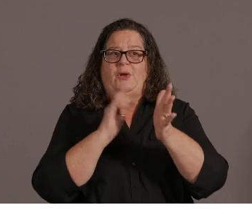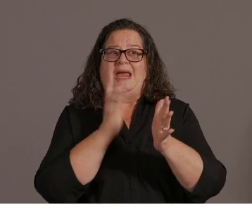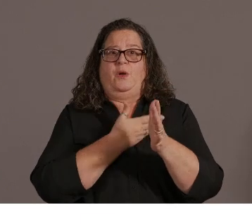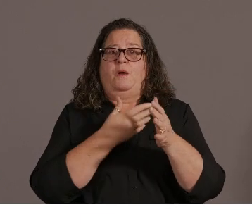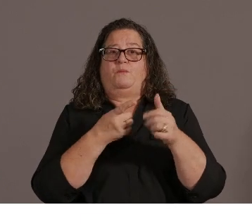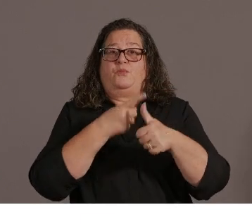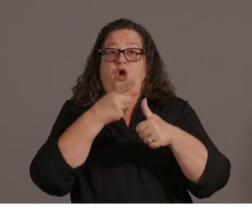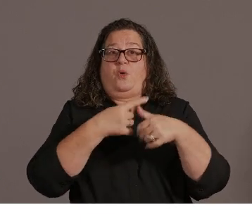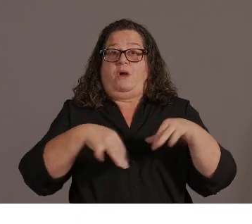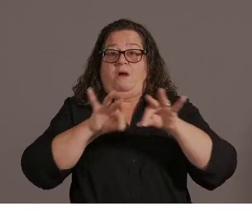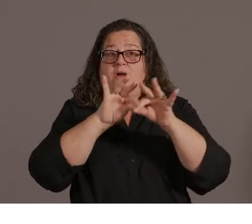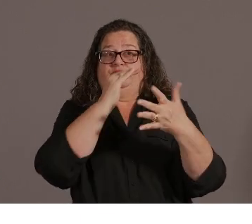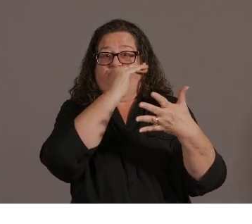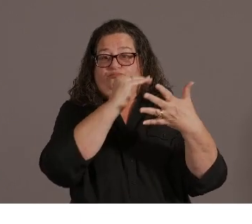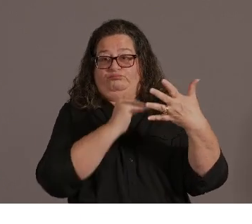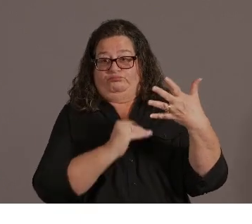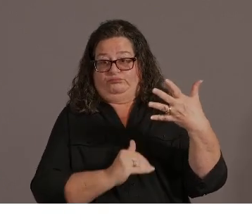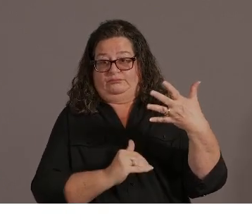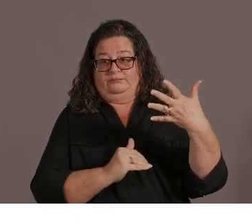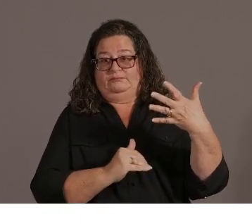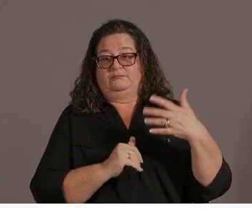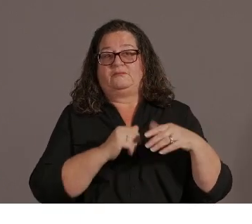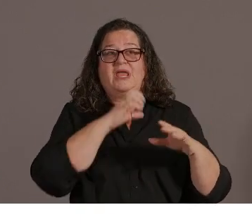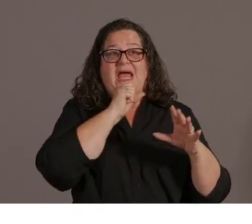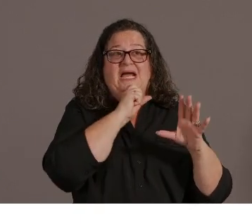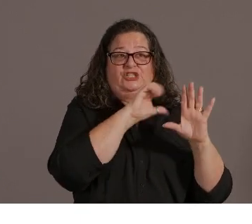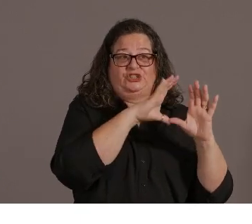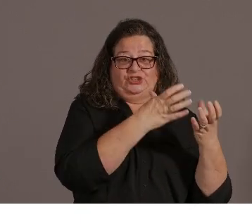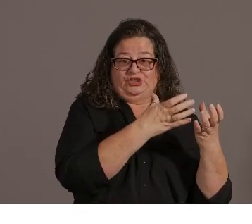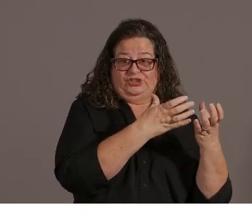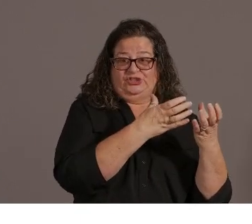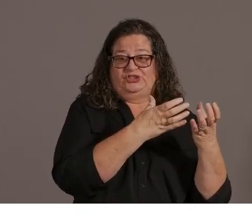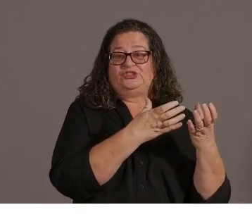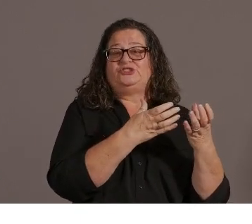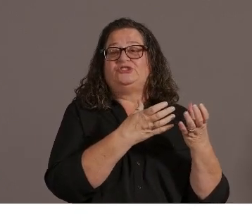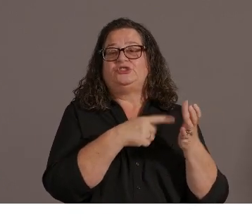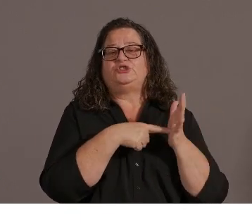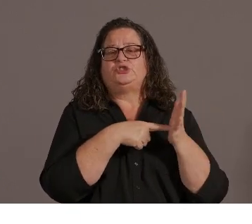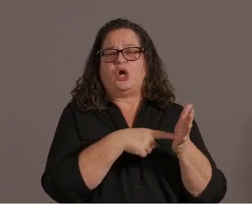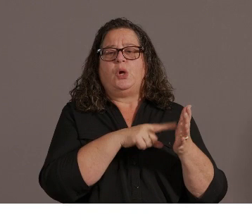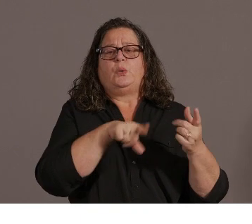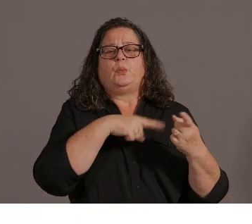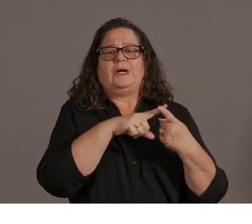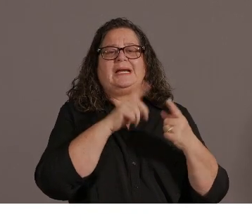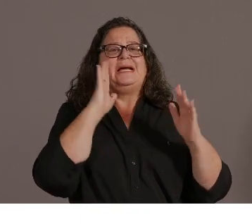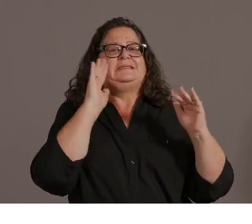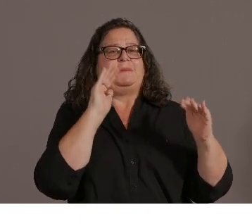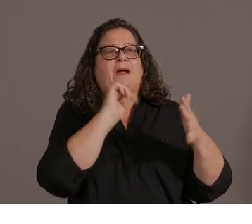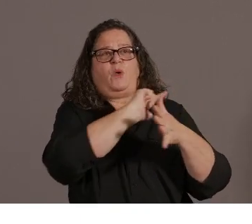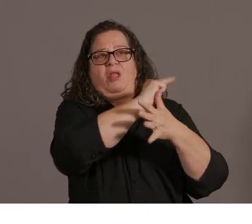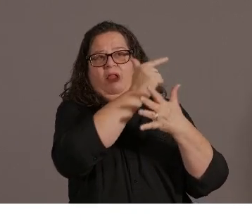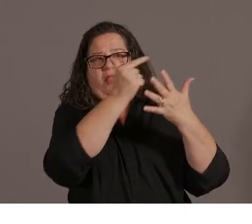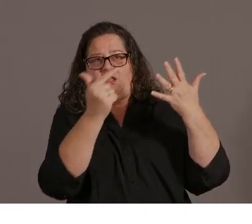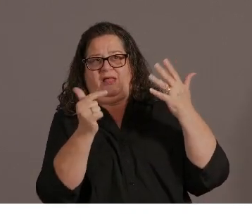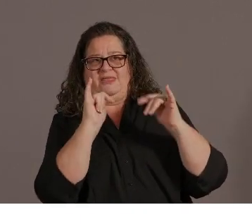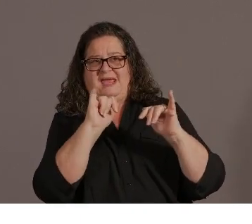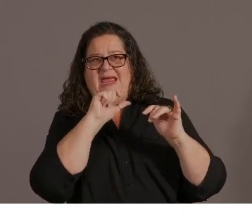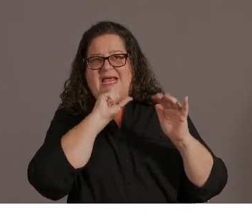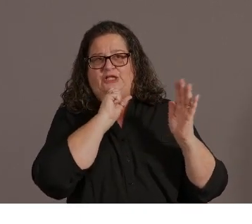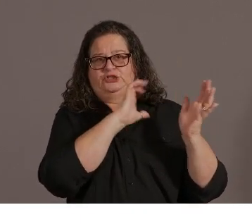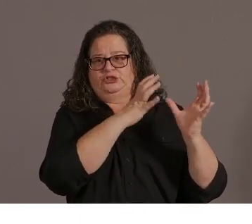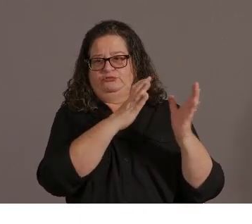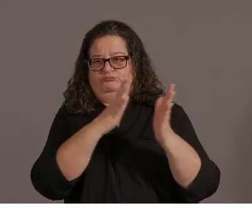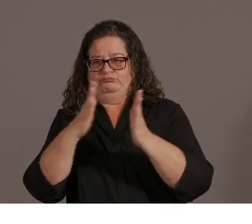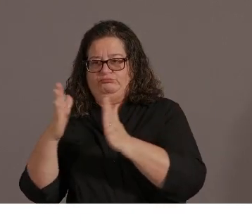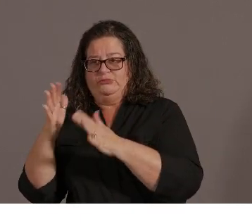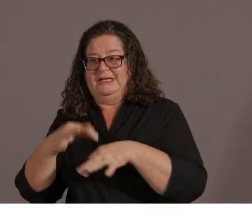are those based on age and when we anticipate seeing those move, and then the frontline essential workers. And our phase